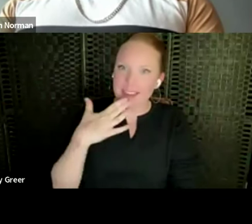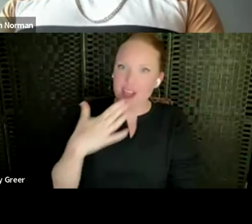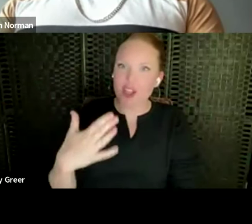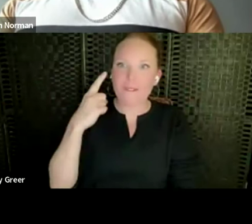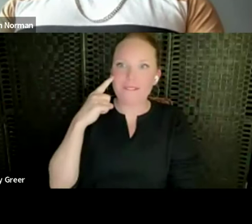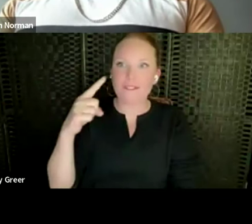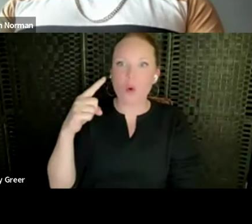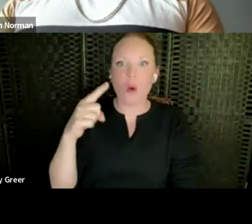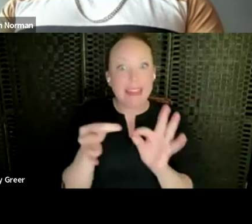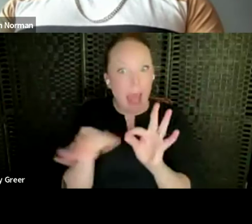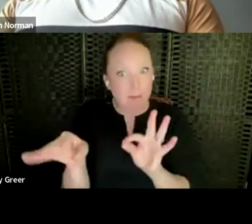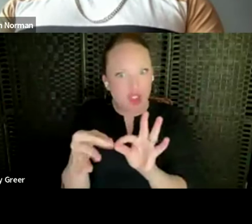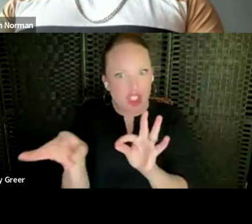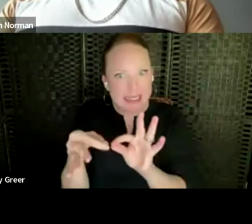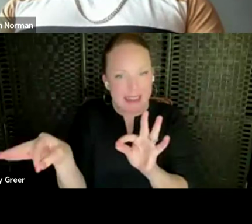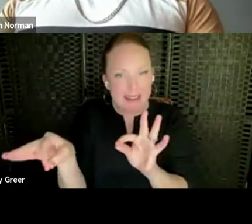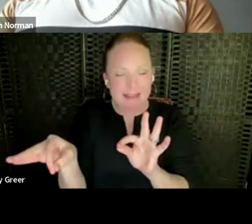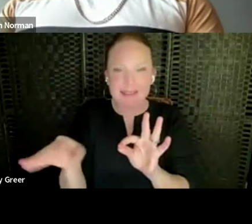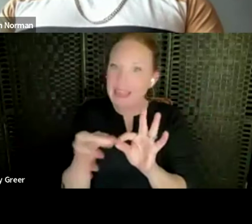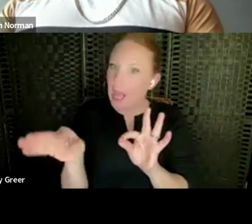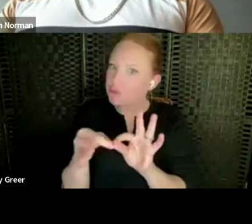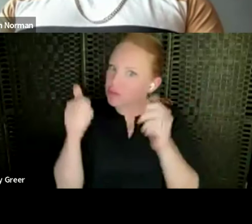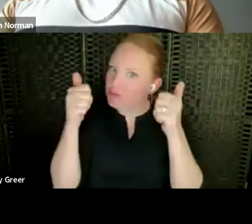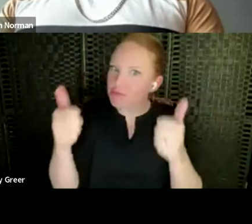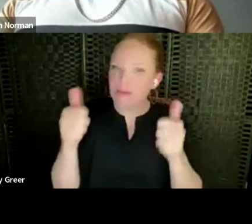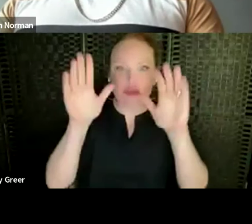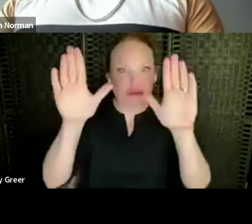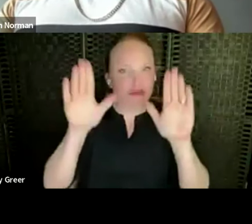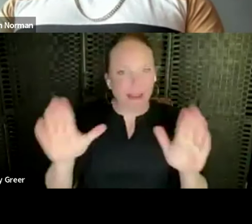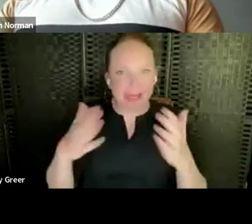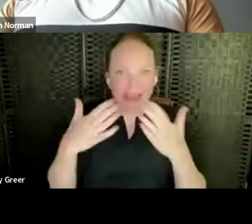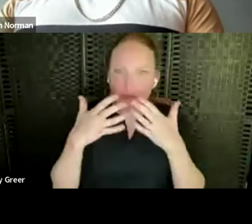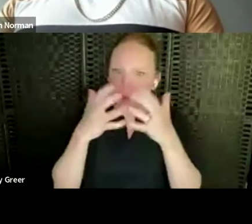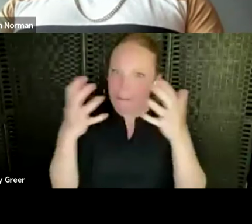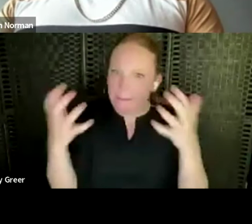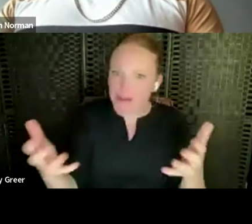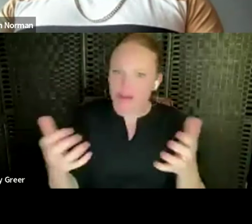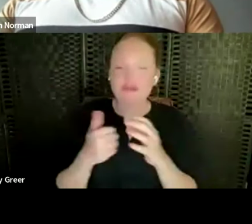for the captioning, which the captions were great. Thank you so much.